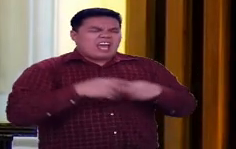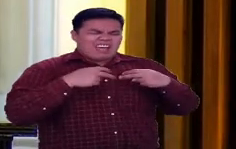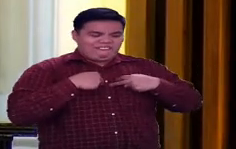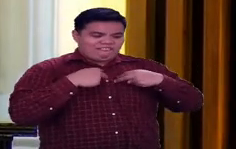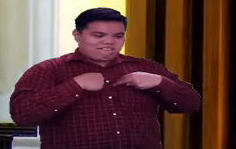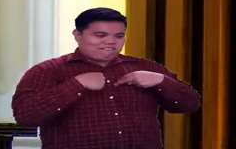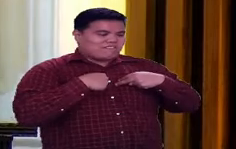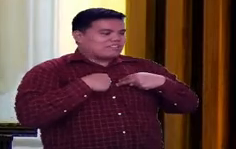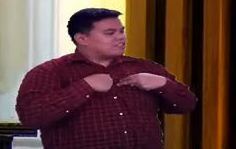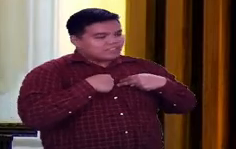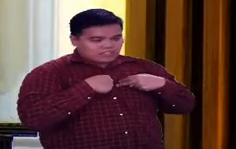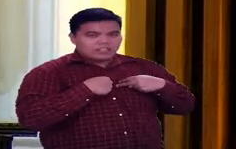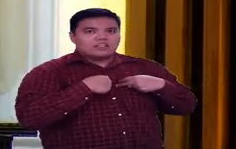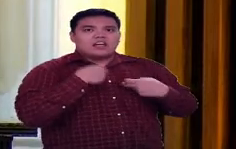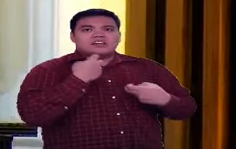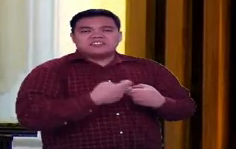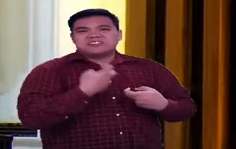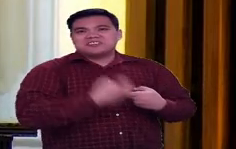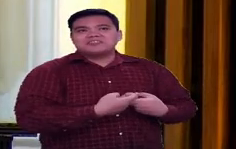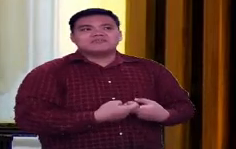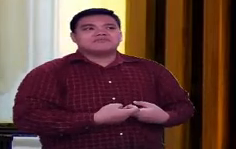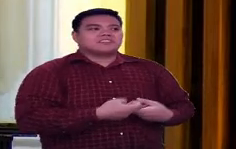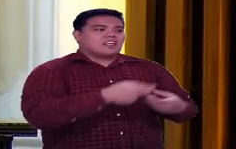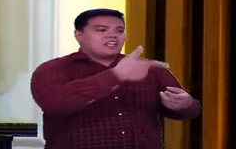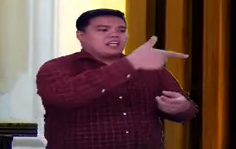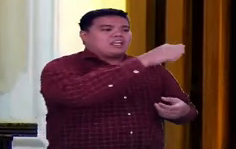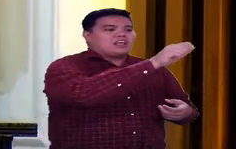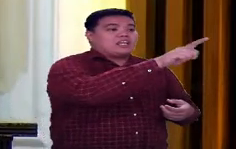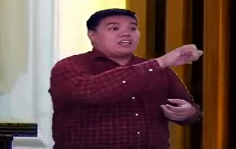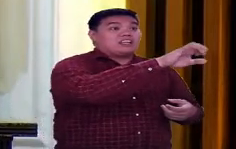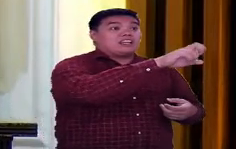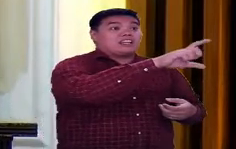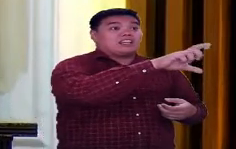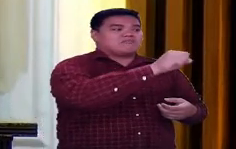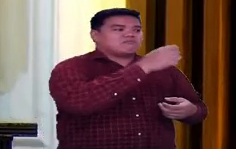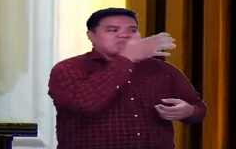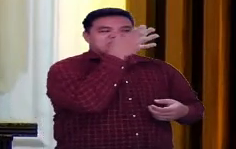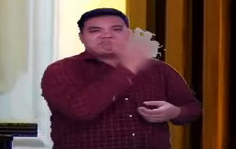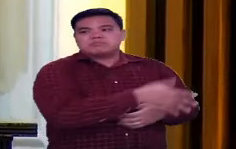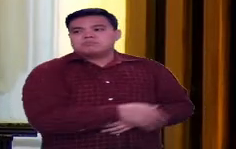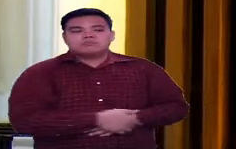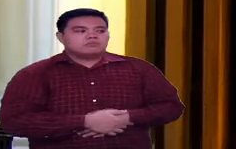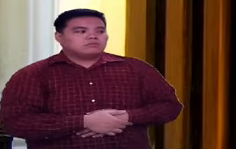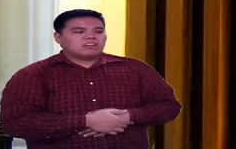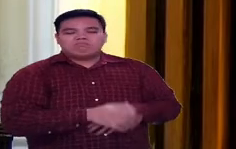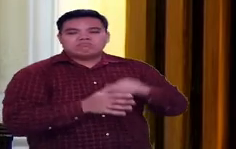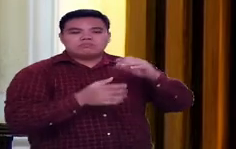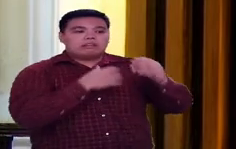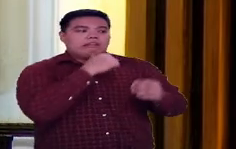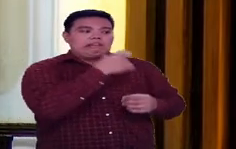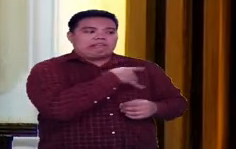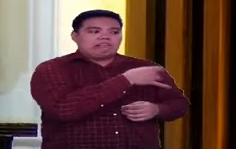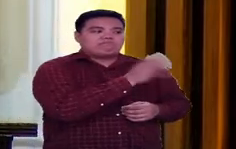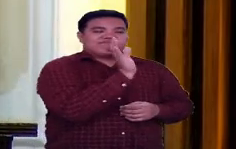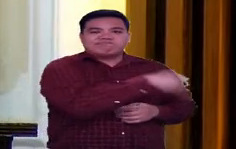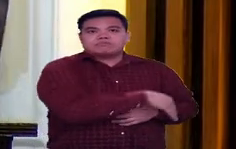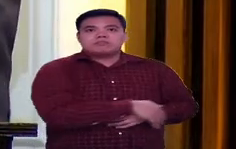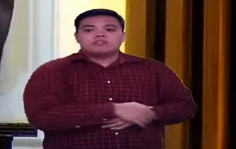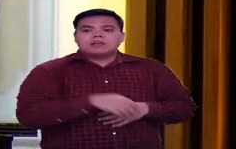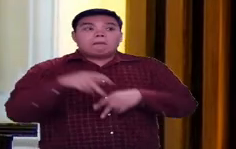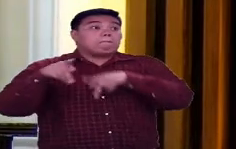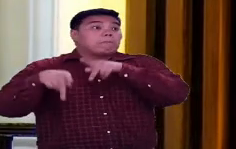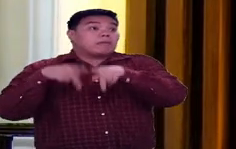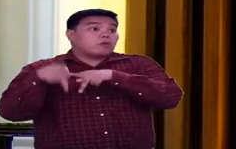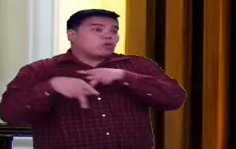disdain for the Galileans. They didn't care for them. They didn't really like them. The